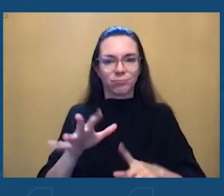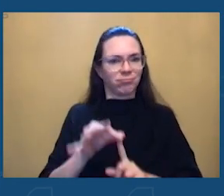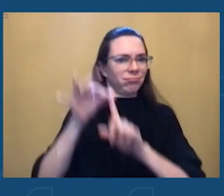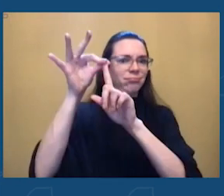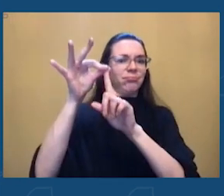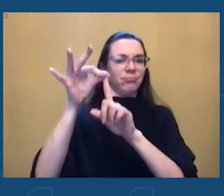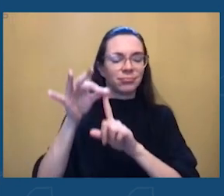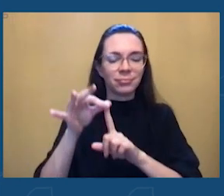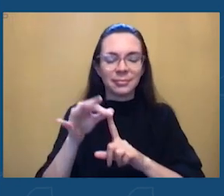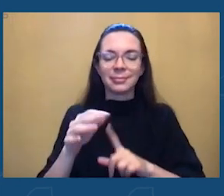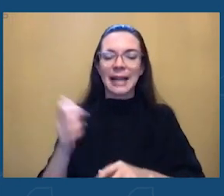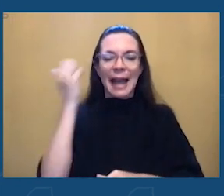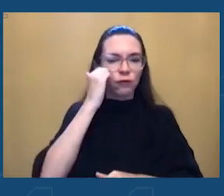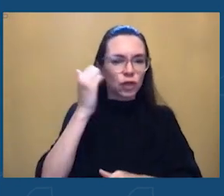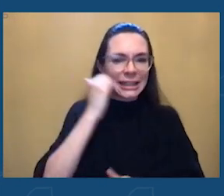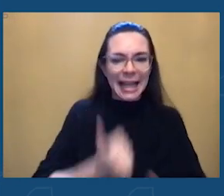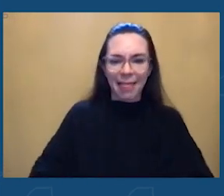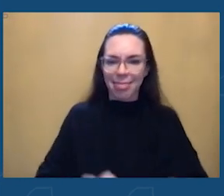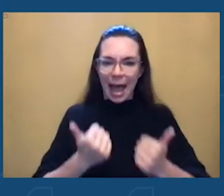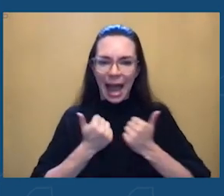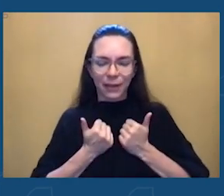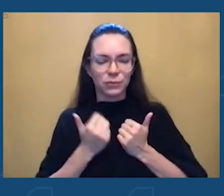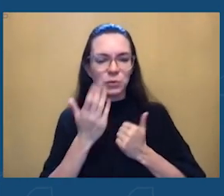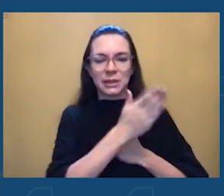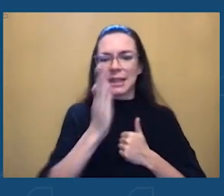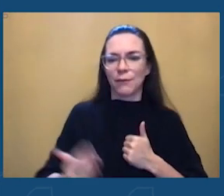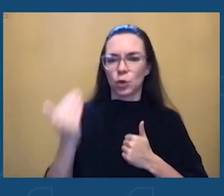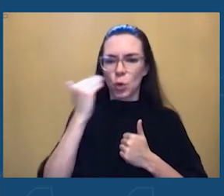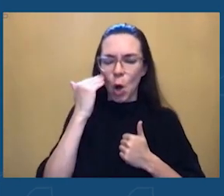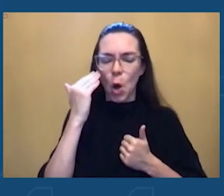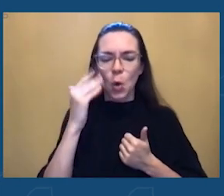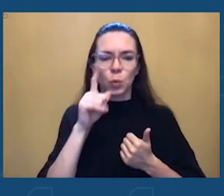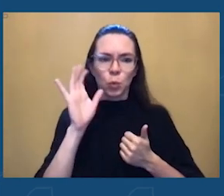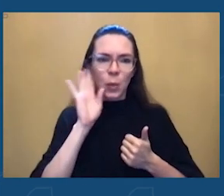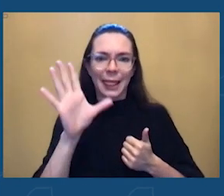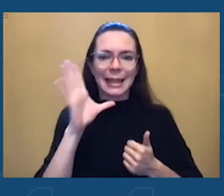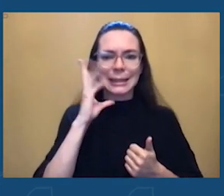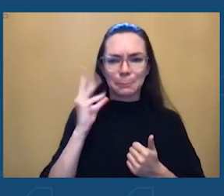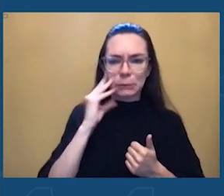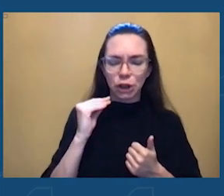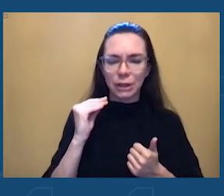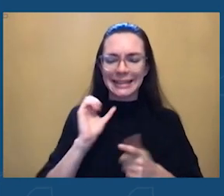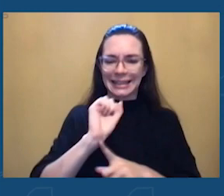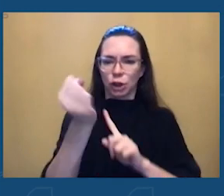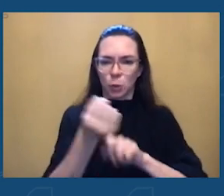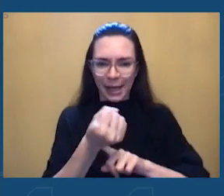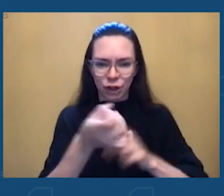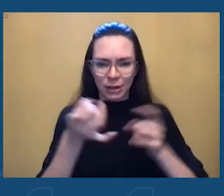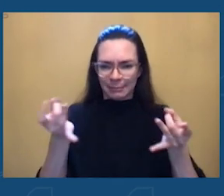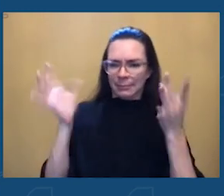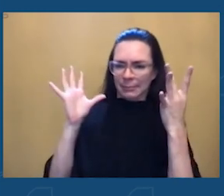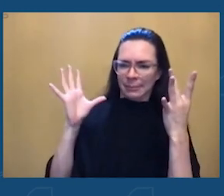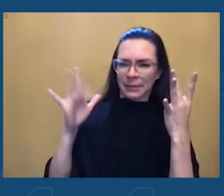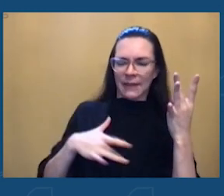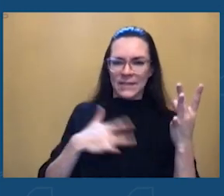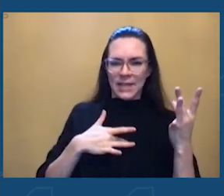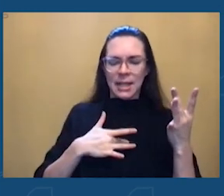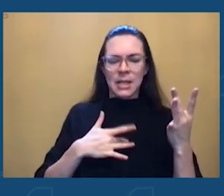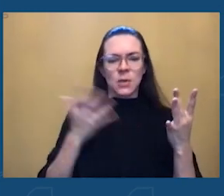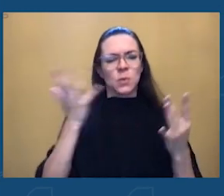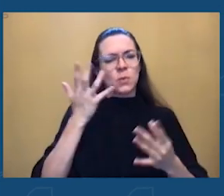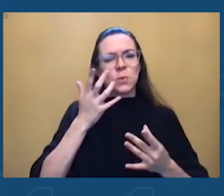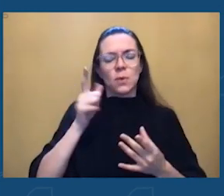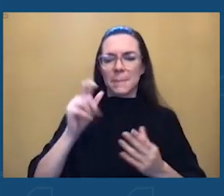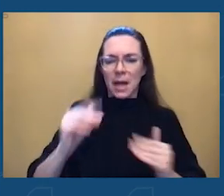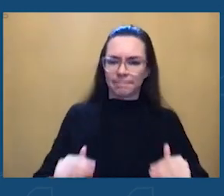every day, and you never know who's going to be thrust into a circumstance where they feel at some point in their life compelled to rise up and